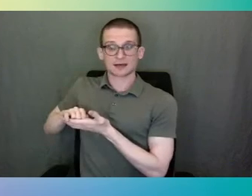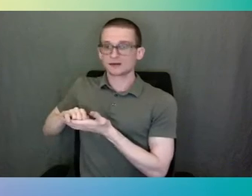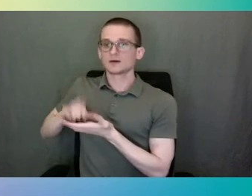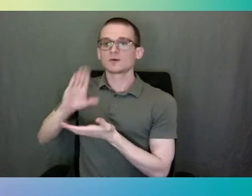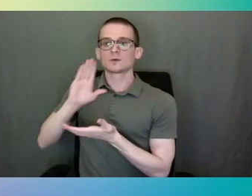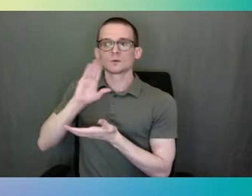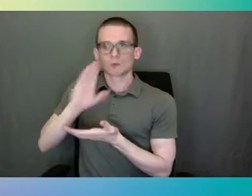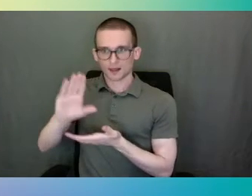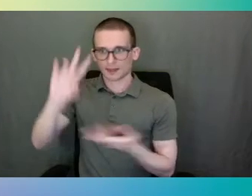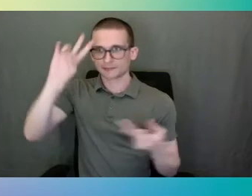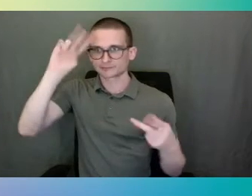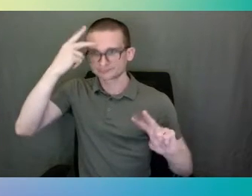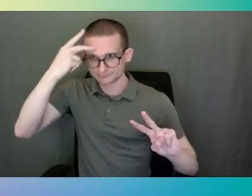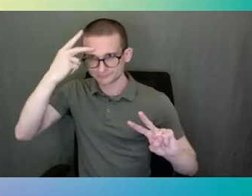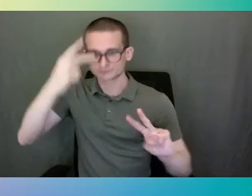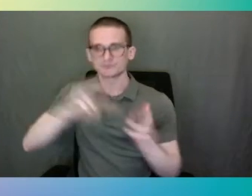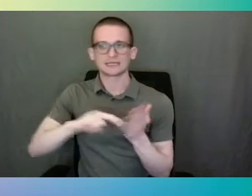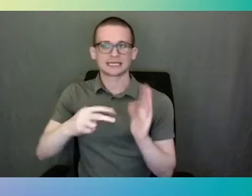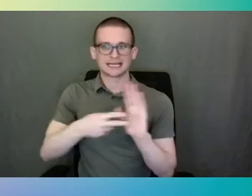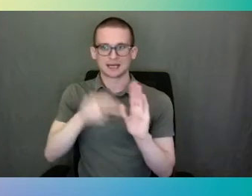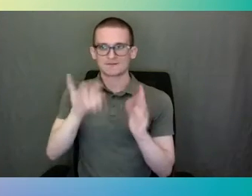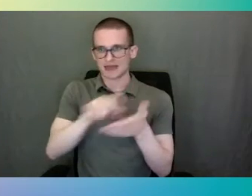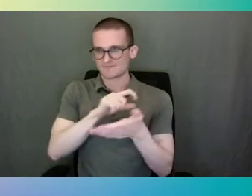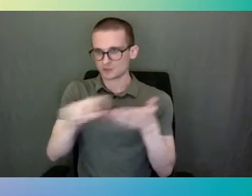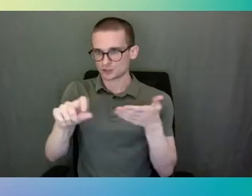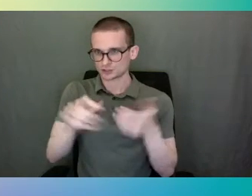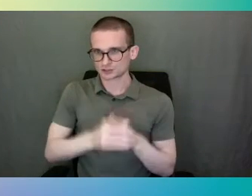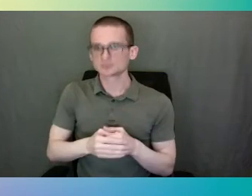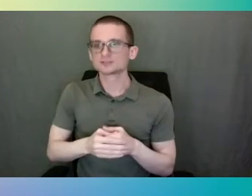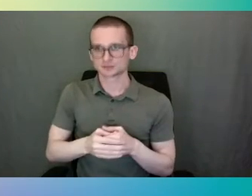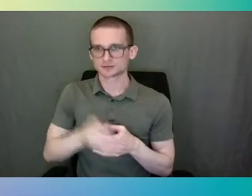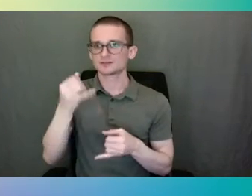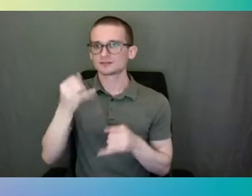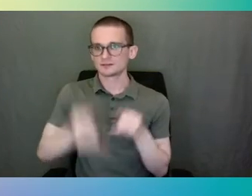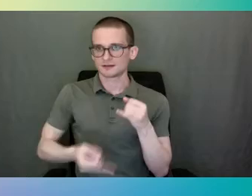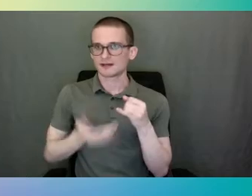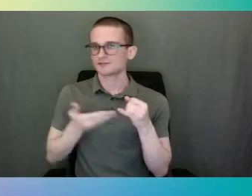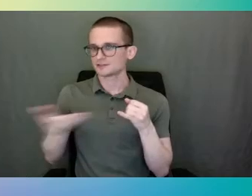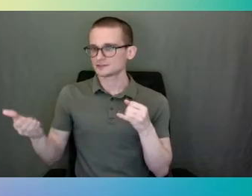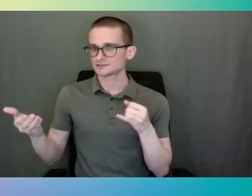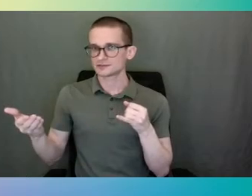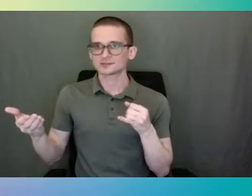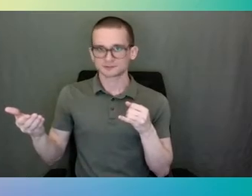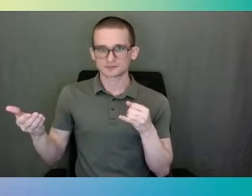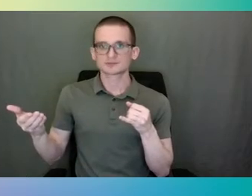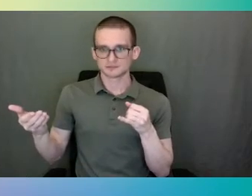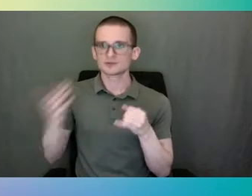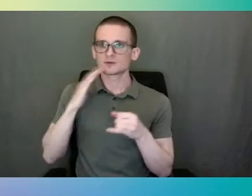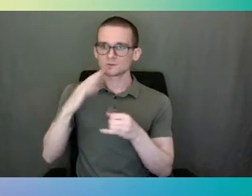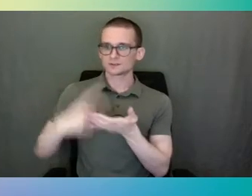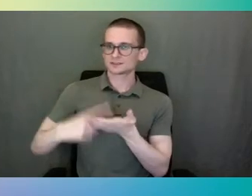original meaning of these verses. One last thing I want to touch on before moving on to Ed.